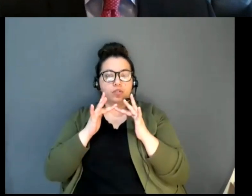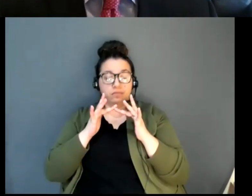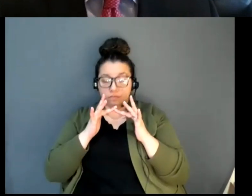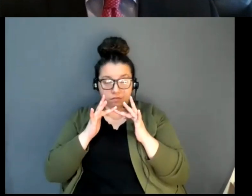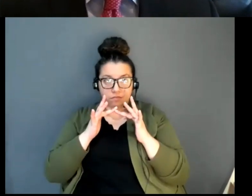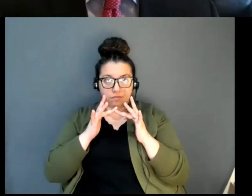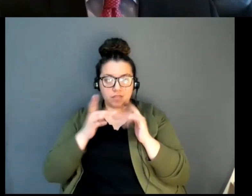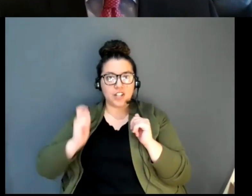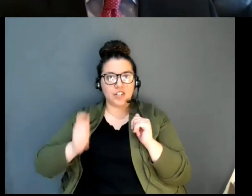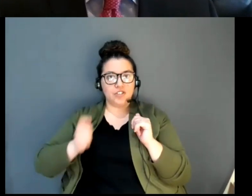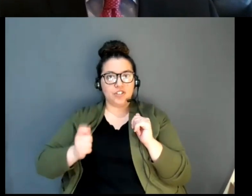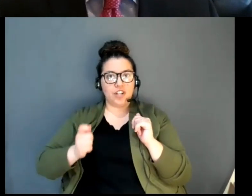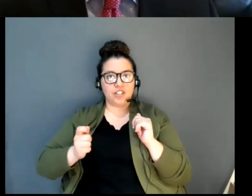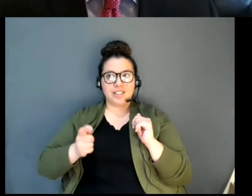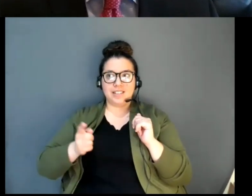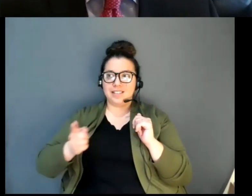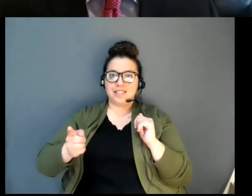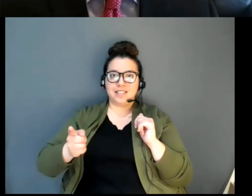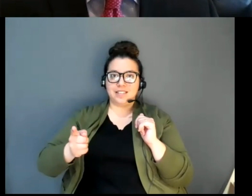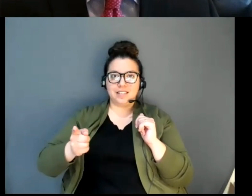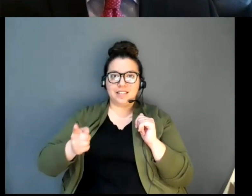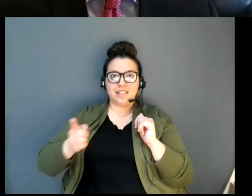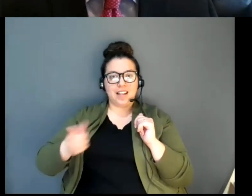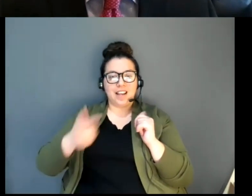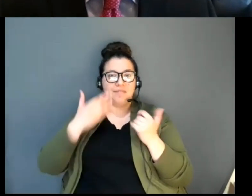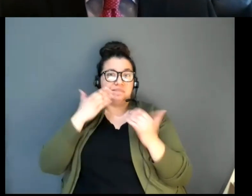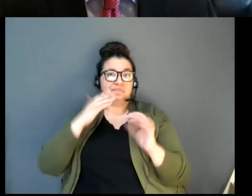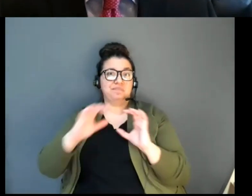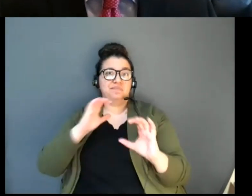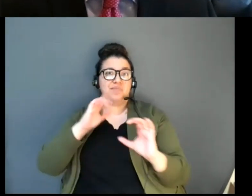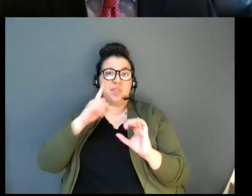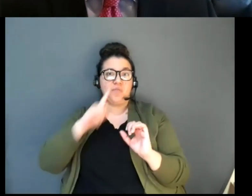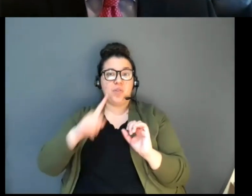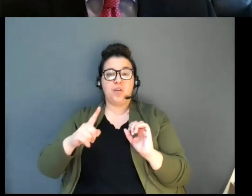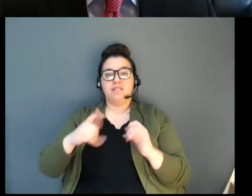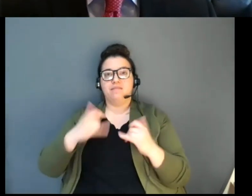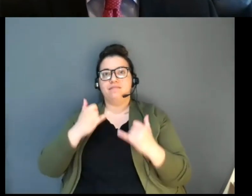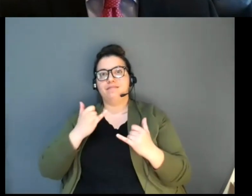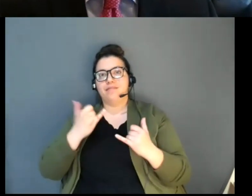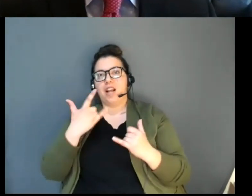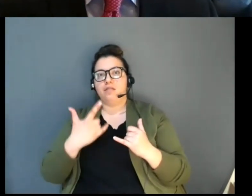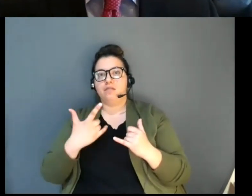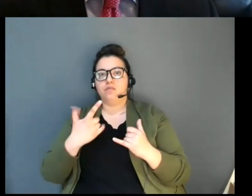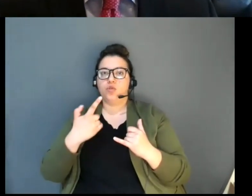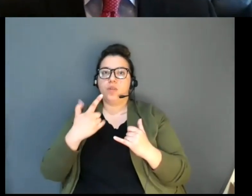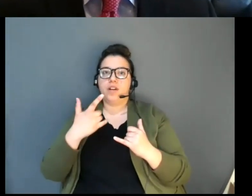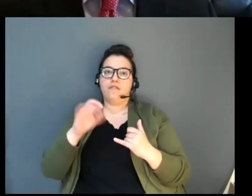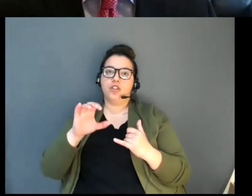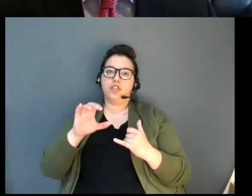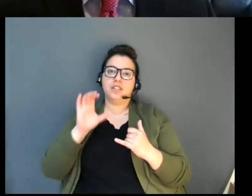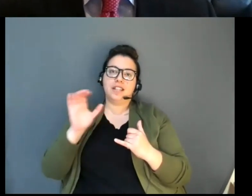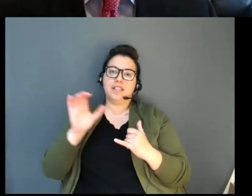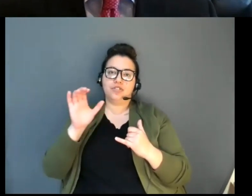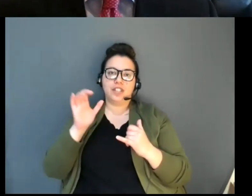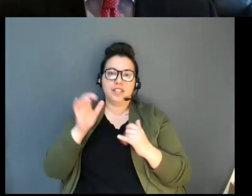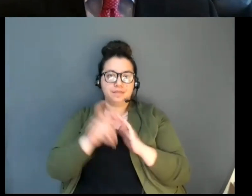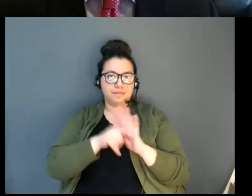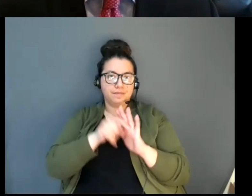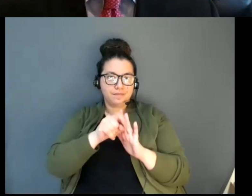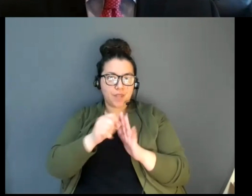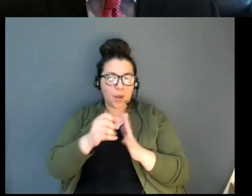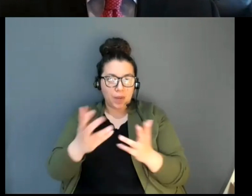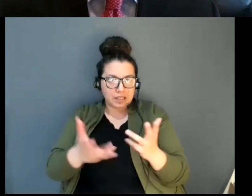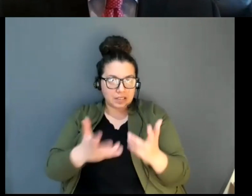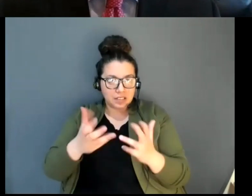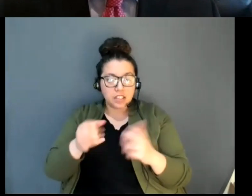who aren't privy to the communication of the 21st century. But yeah, I love I